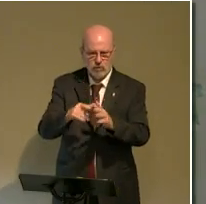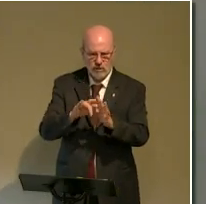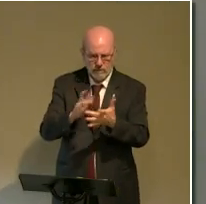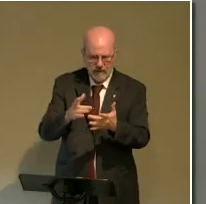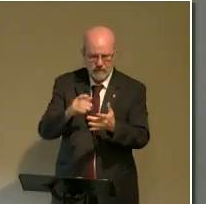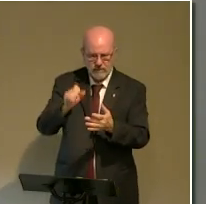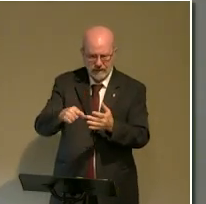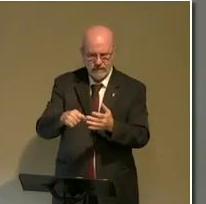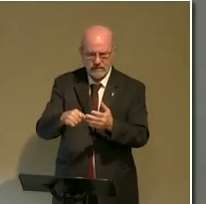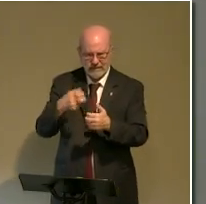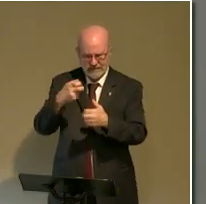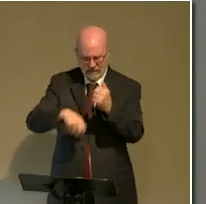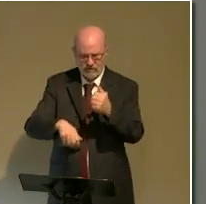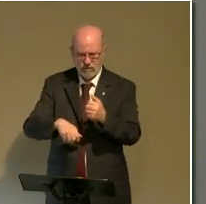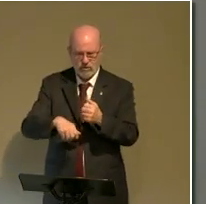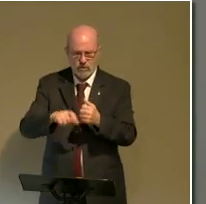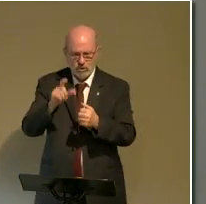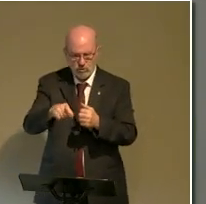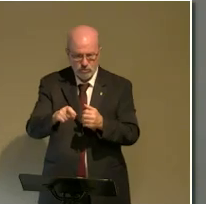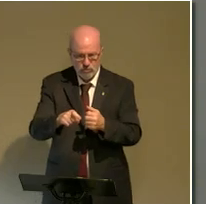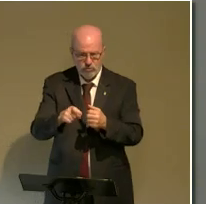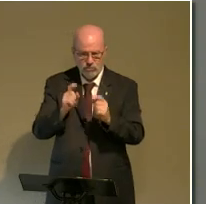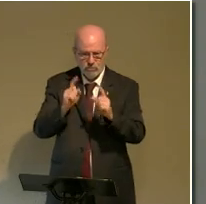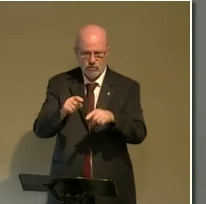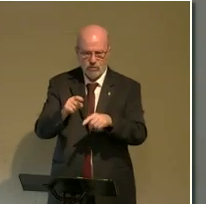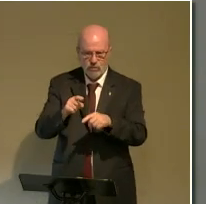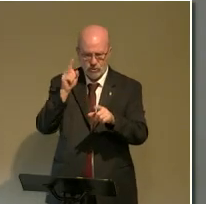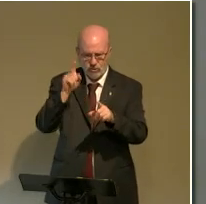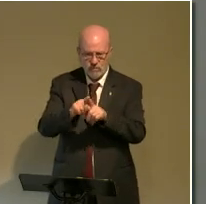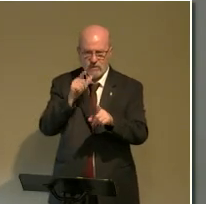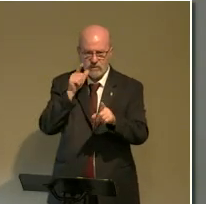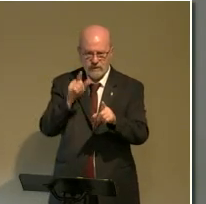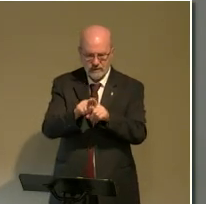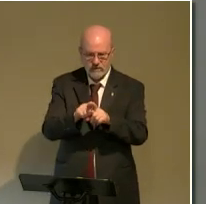Bible. Yes, it's difficult. You should go to your